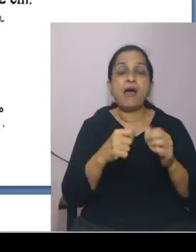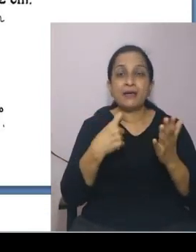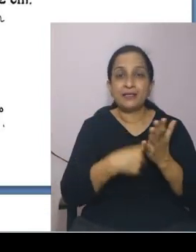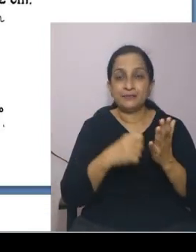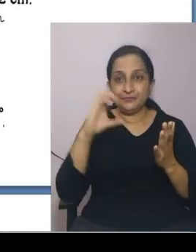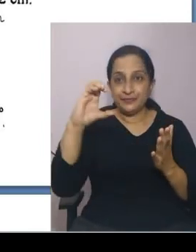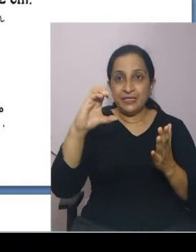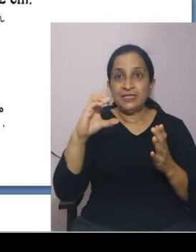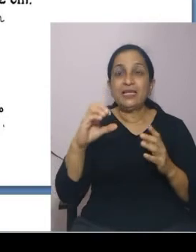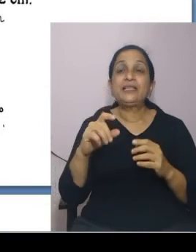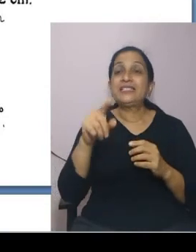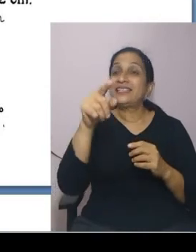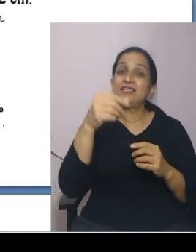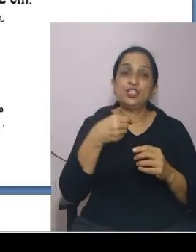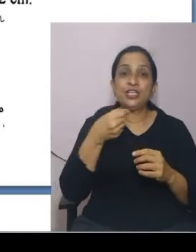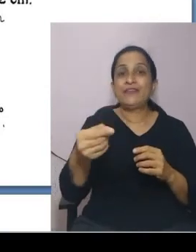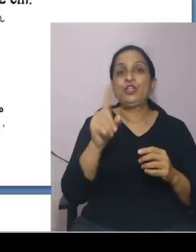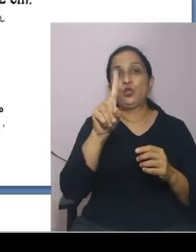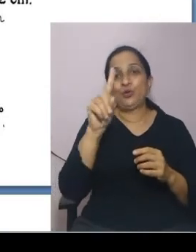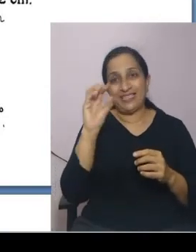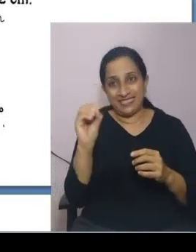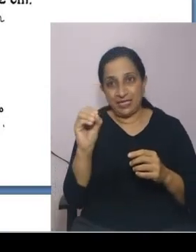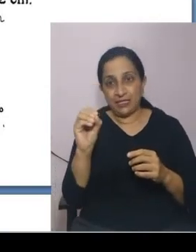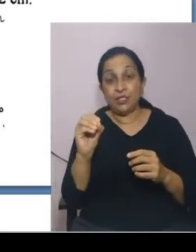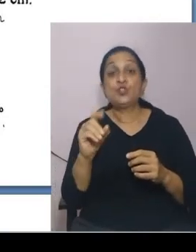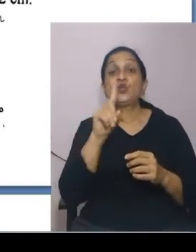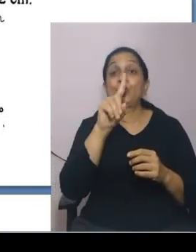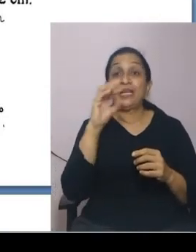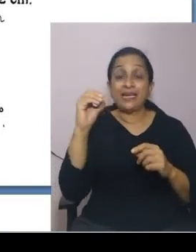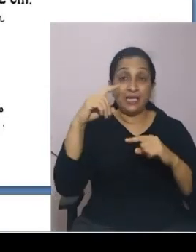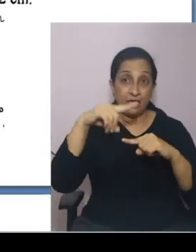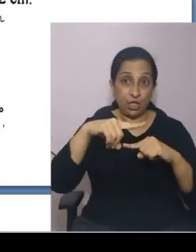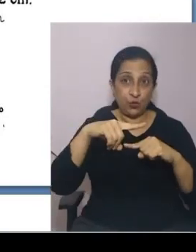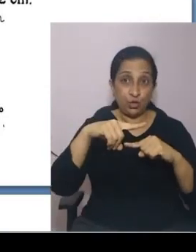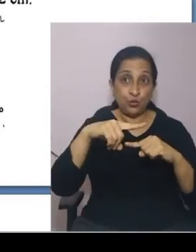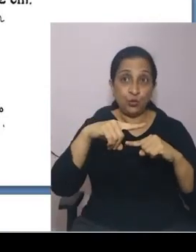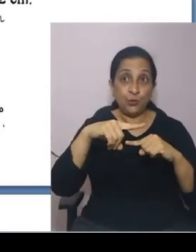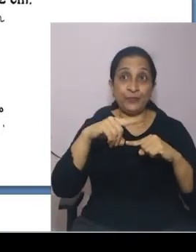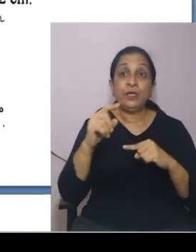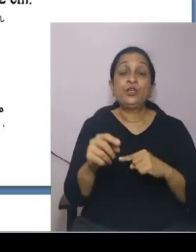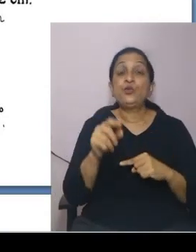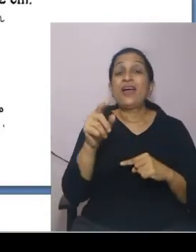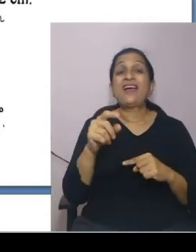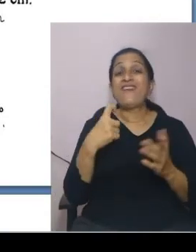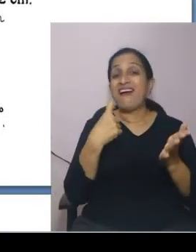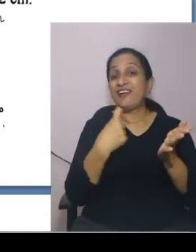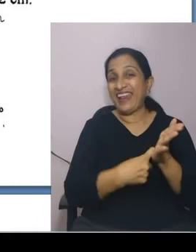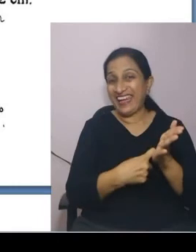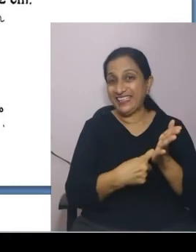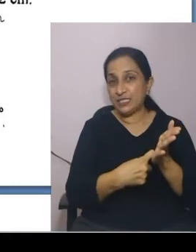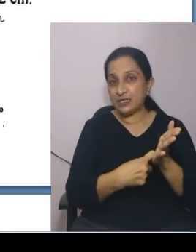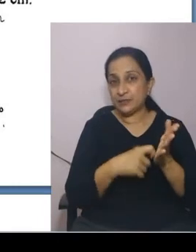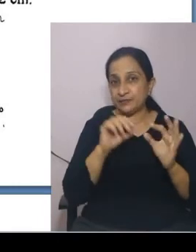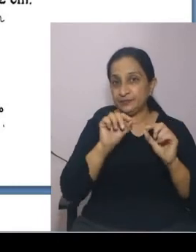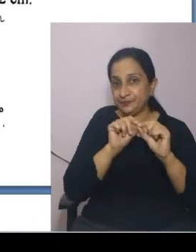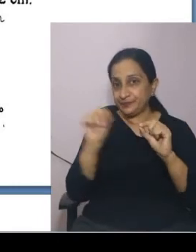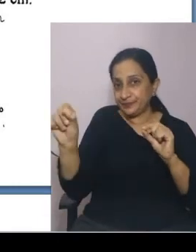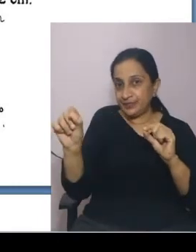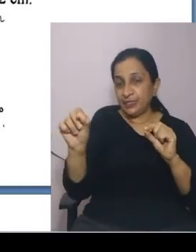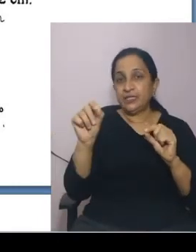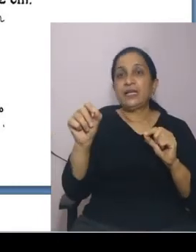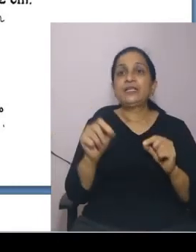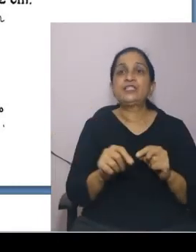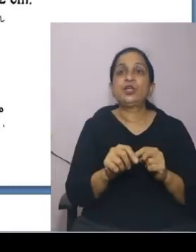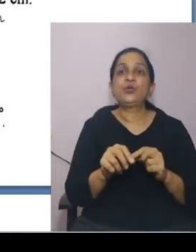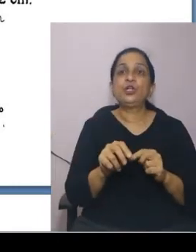Length of the arc is nothing but 10, already given. Okay, then radius, it is 2 pi